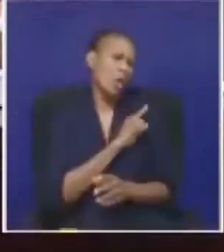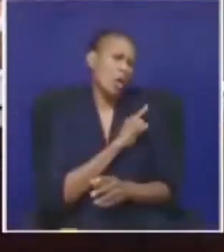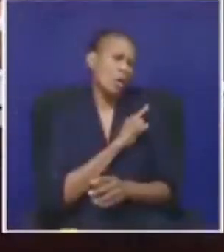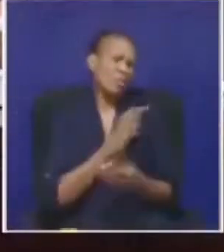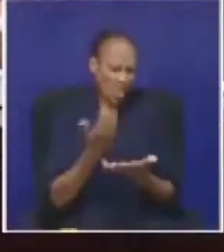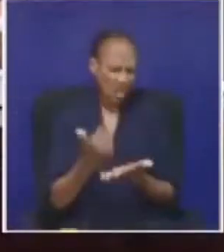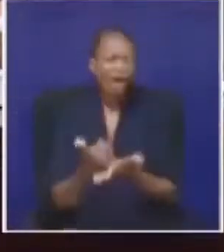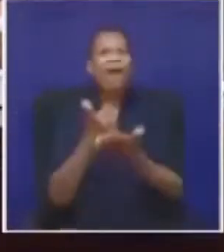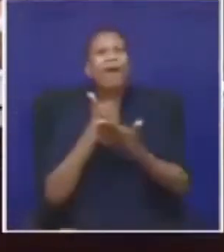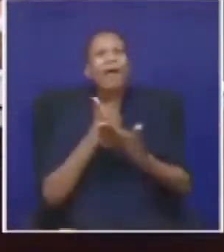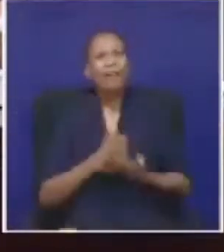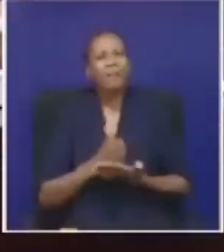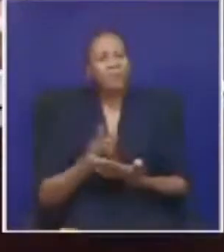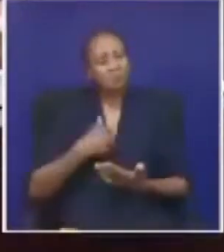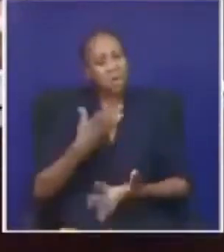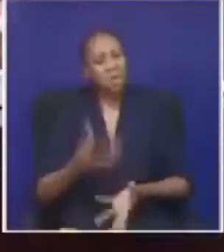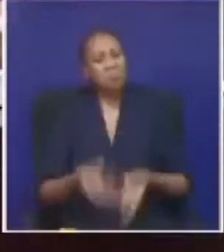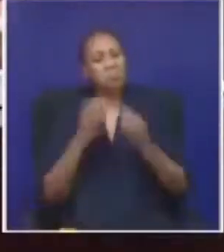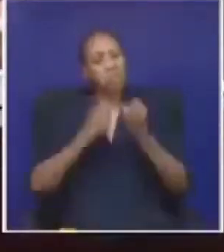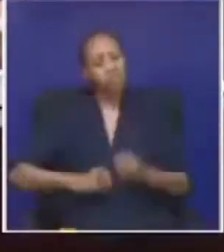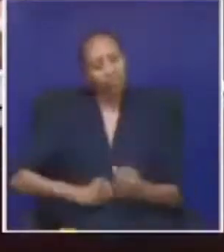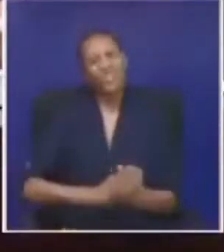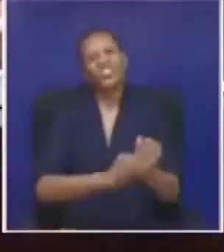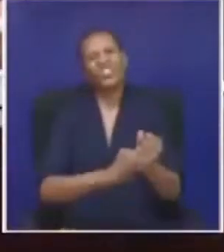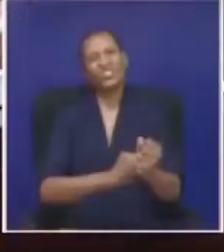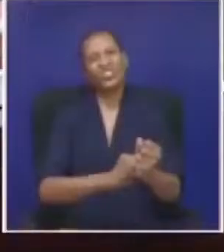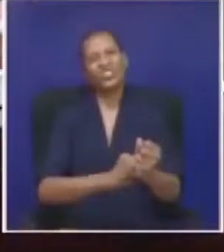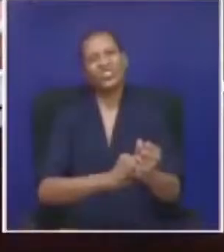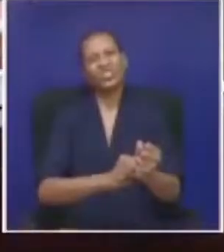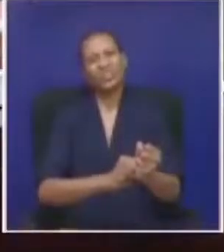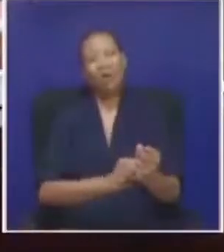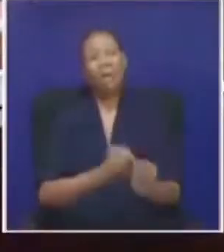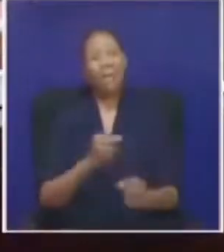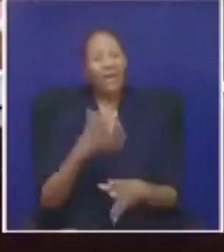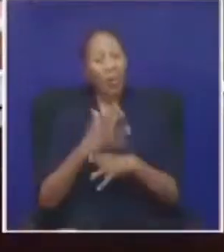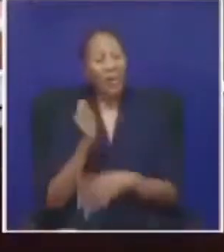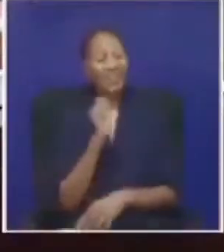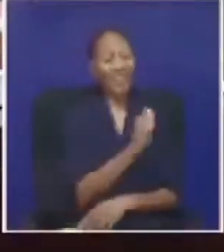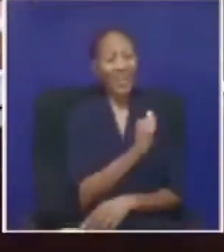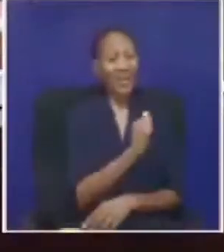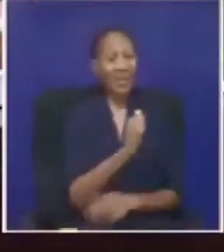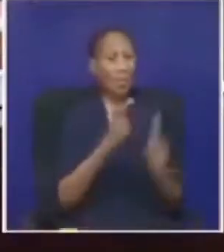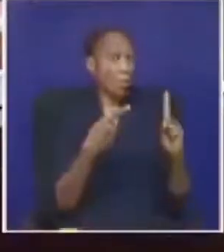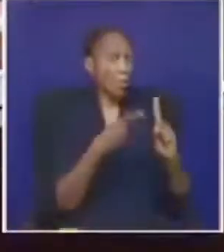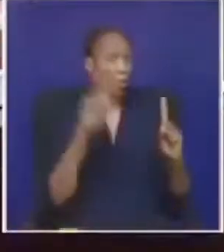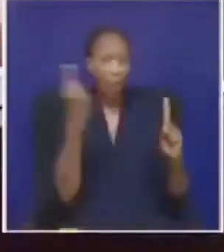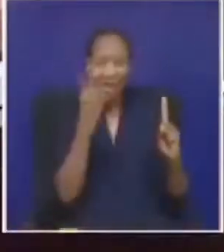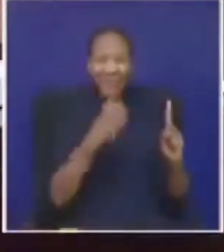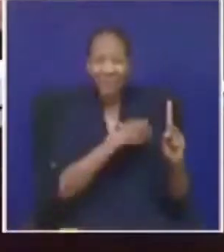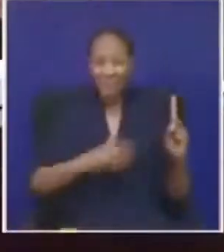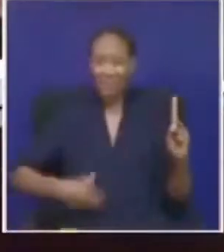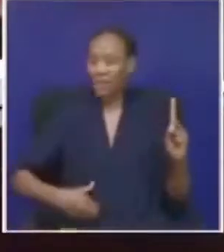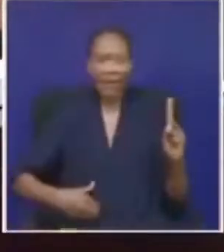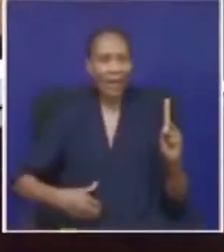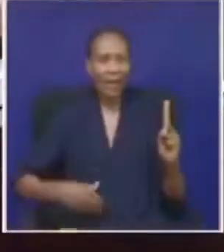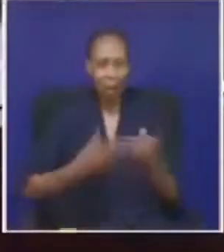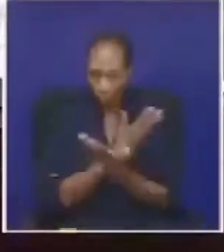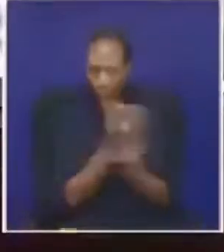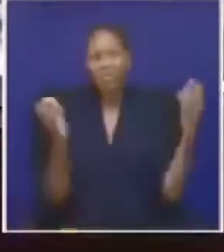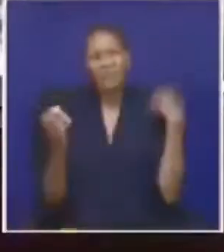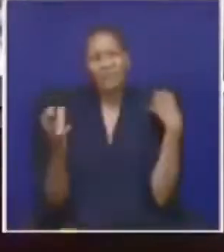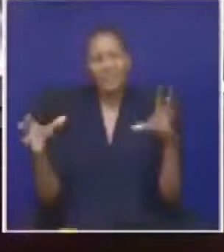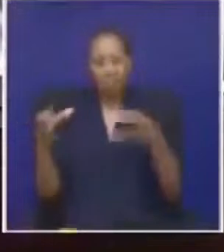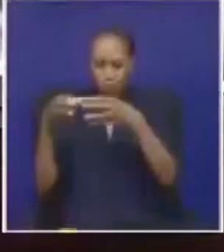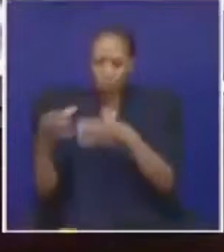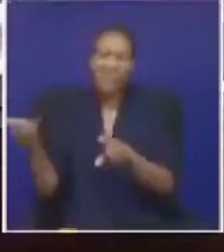providing strategic direction to the work, not only of the President, but of the entire cabinet. So